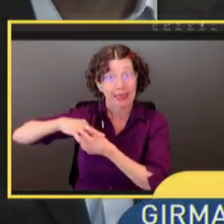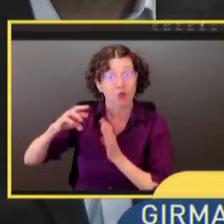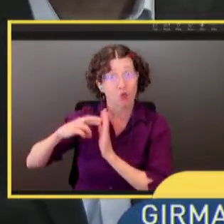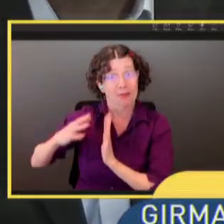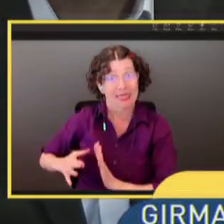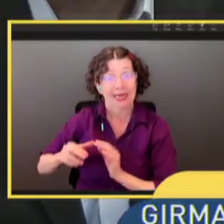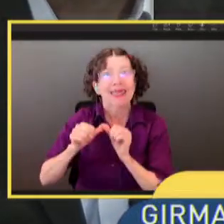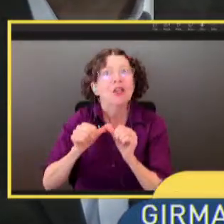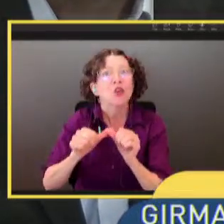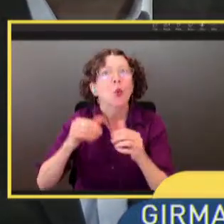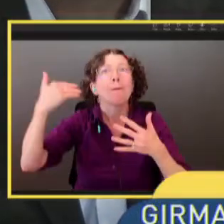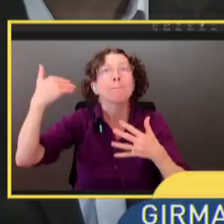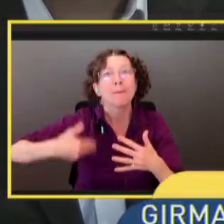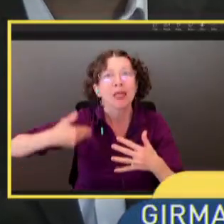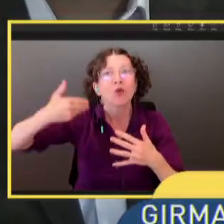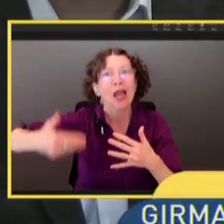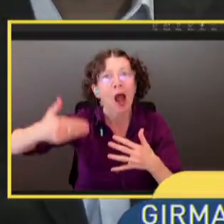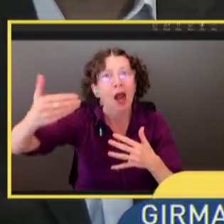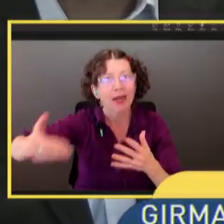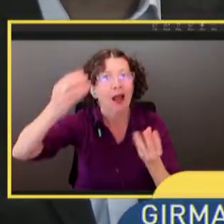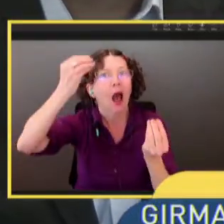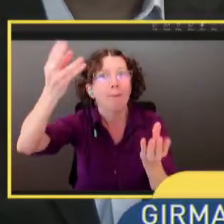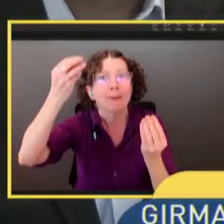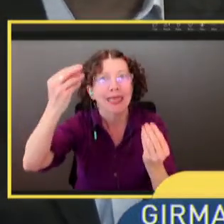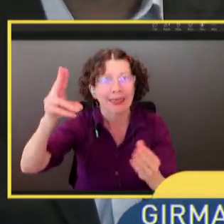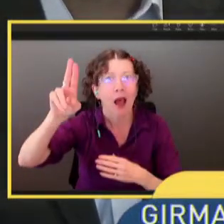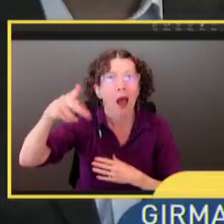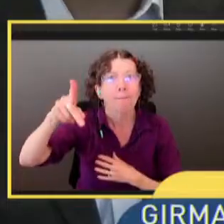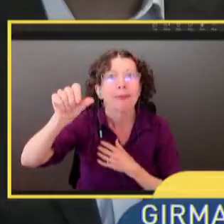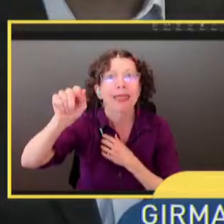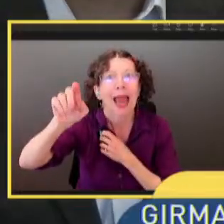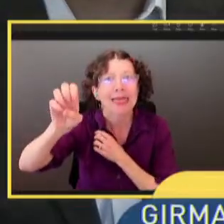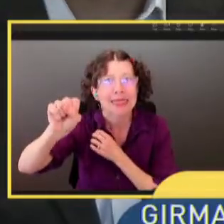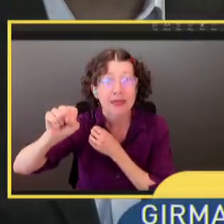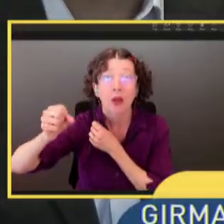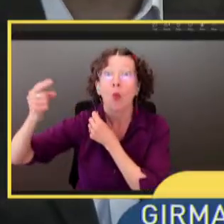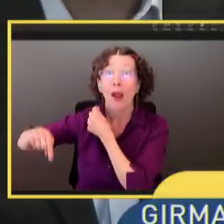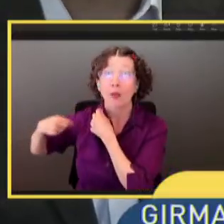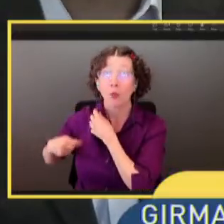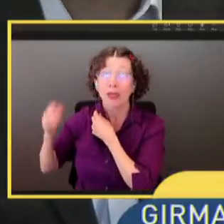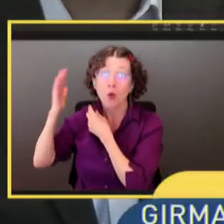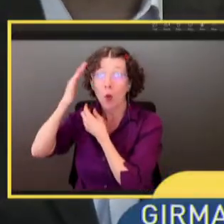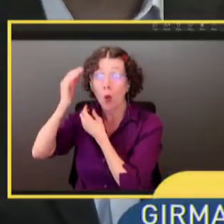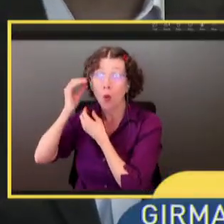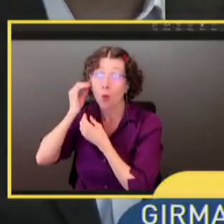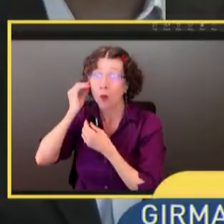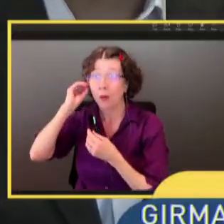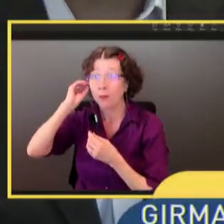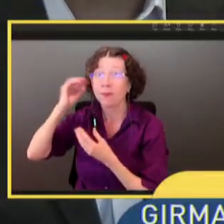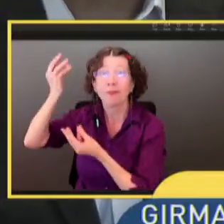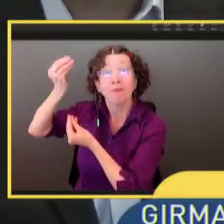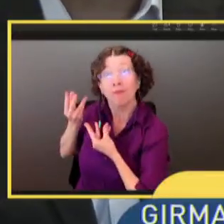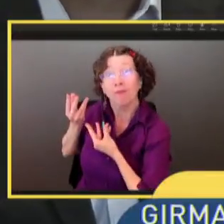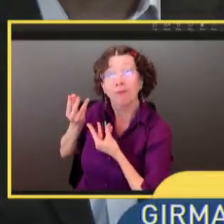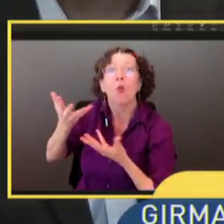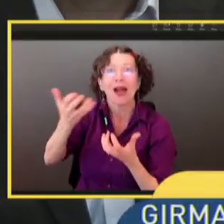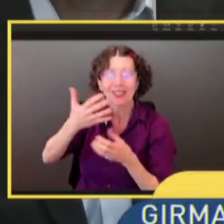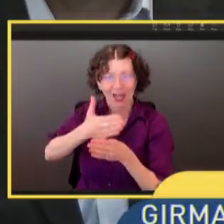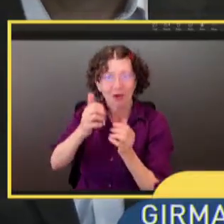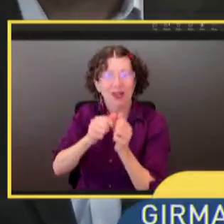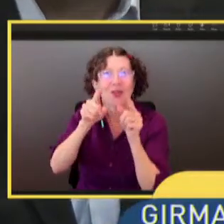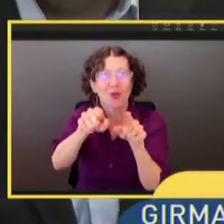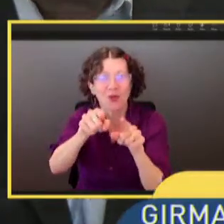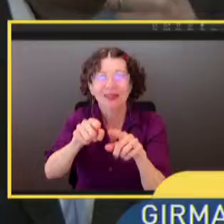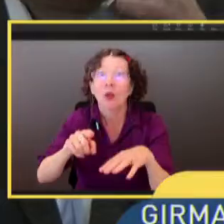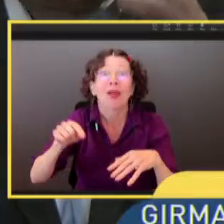during this time. Because of the evolving nature of this situation, it's important that we as your elected representatives